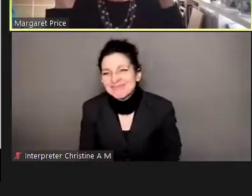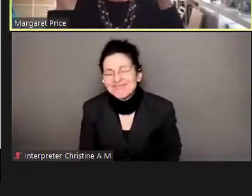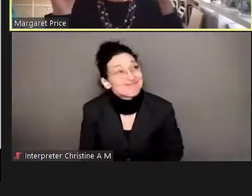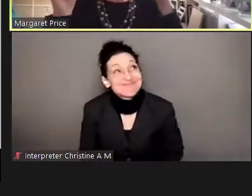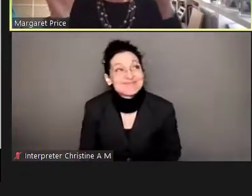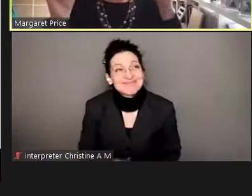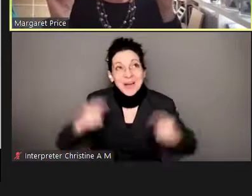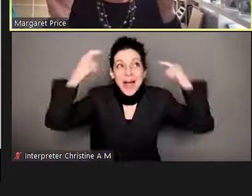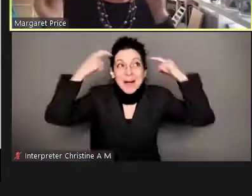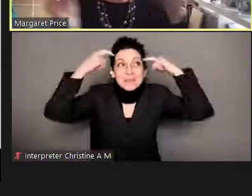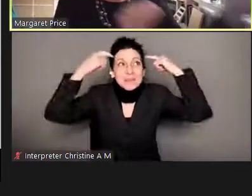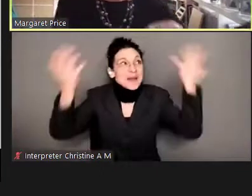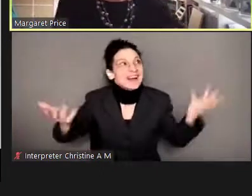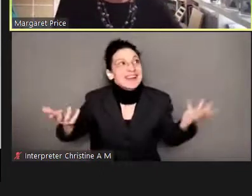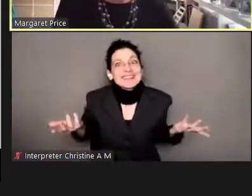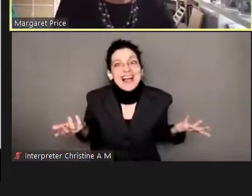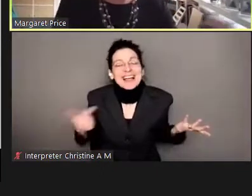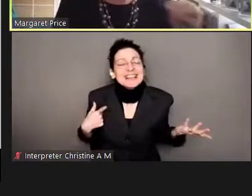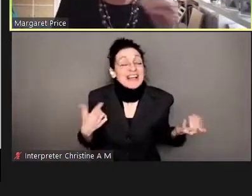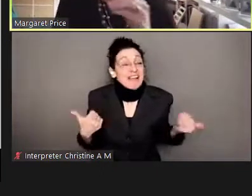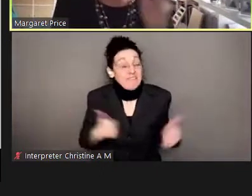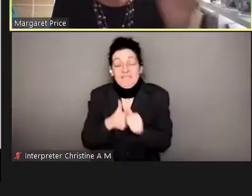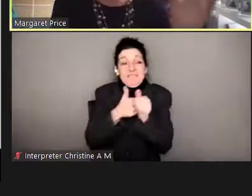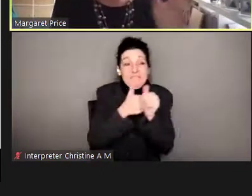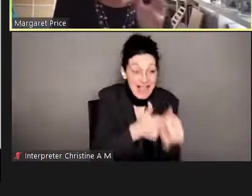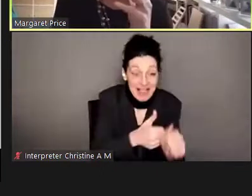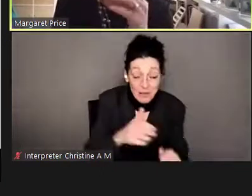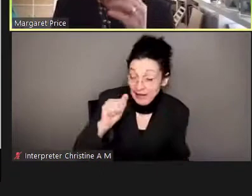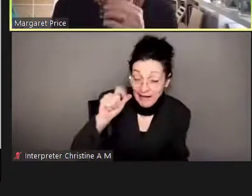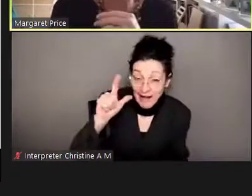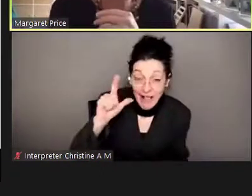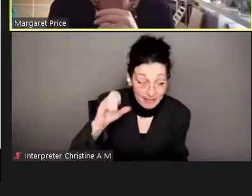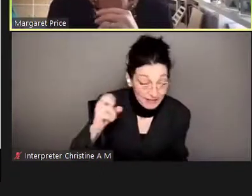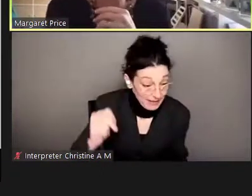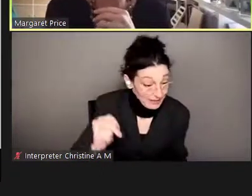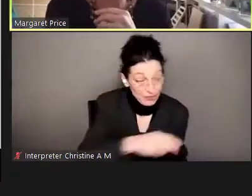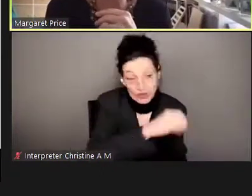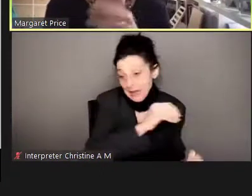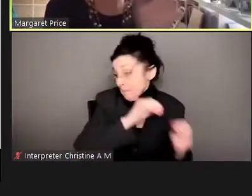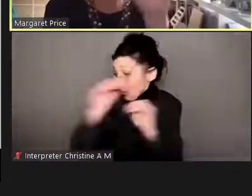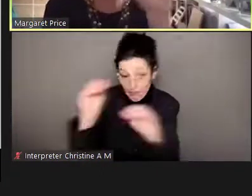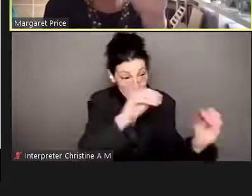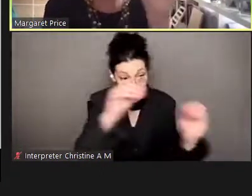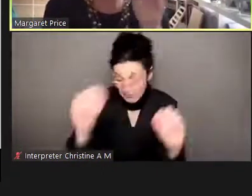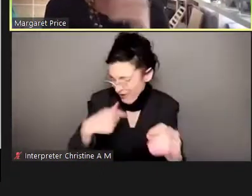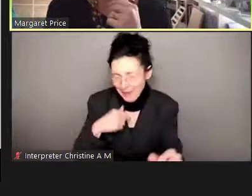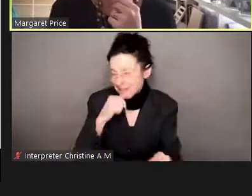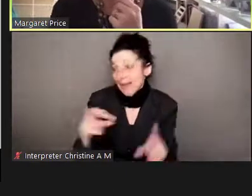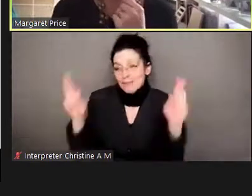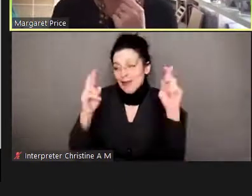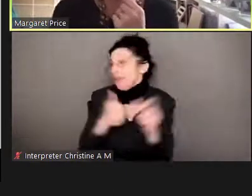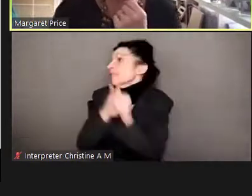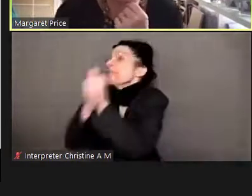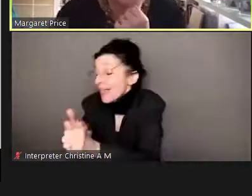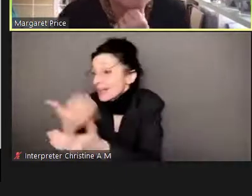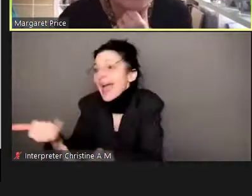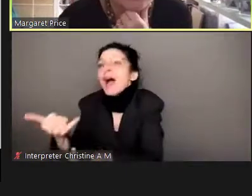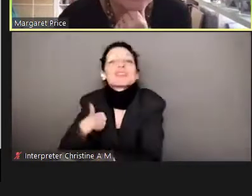had barely made the move when Allison moved on from Arkansas. I wasn't ready. Okay, Allison hits at Ball State. Yay.